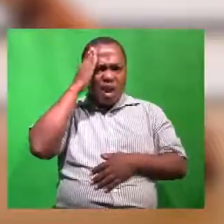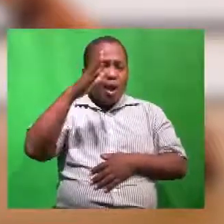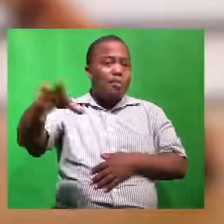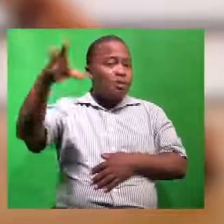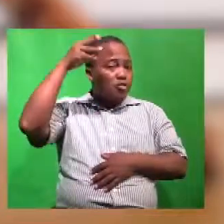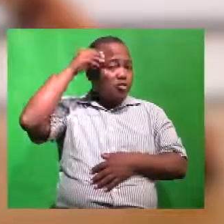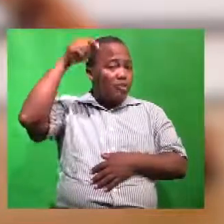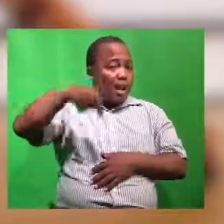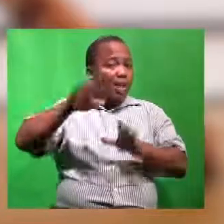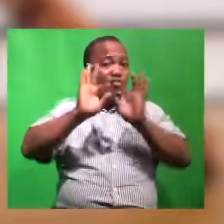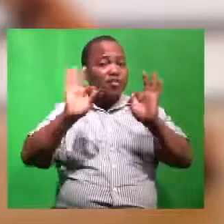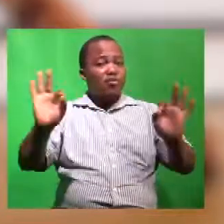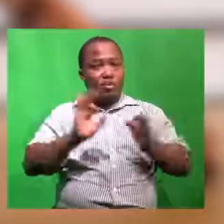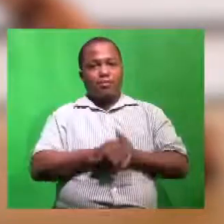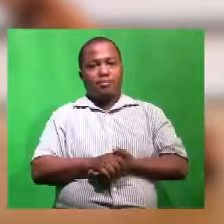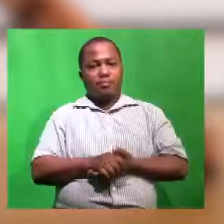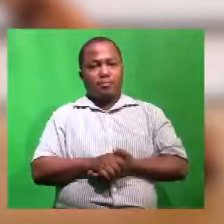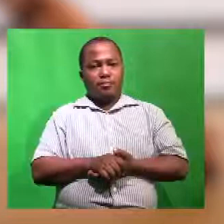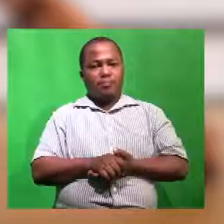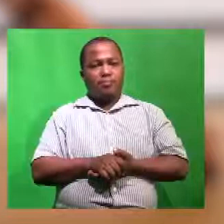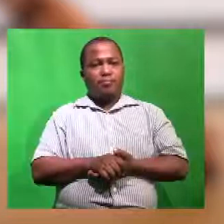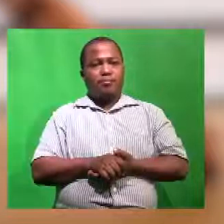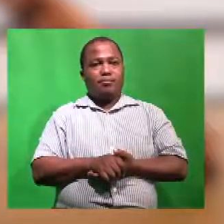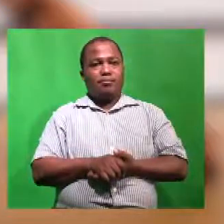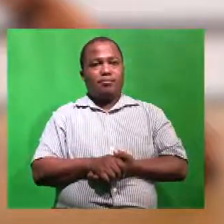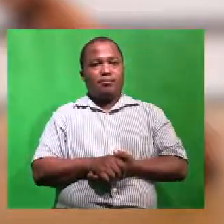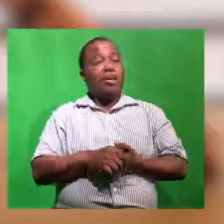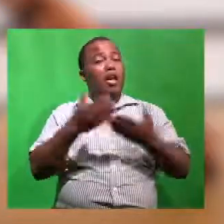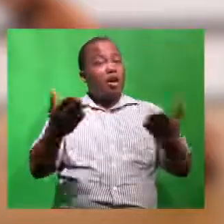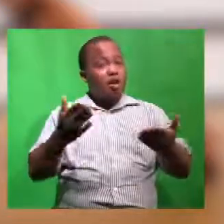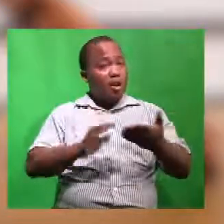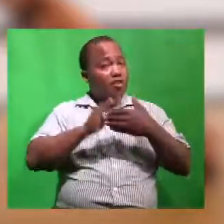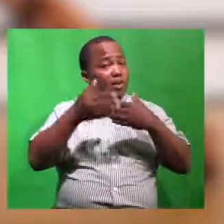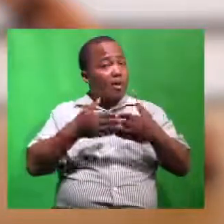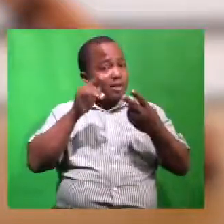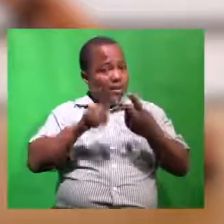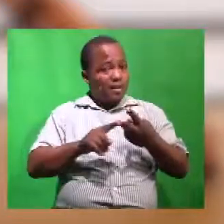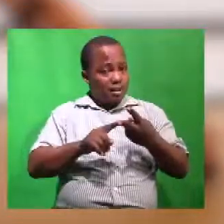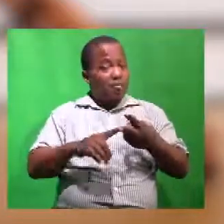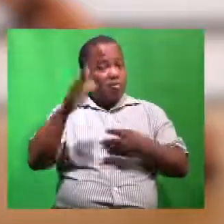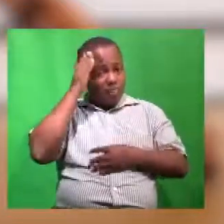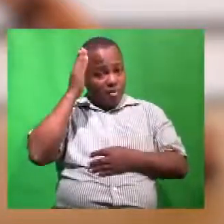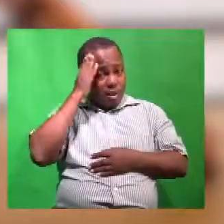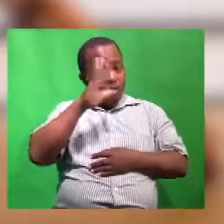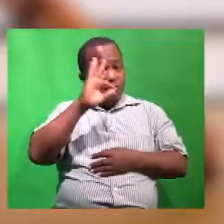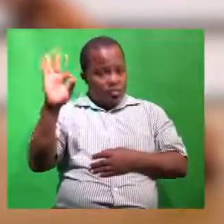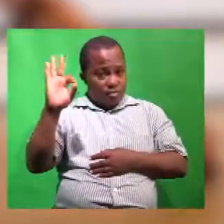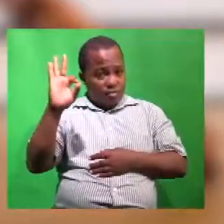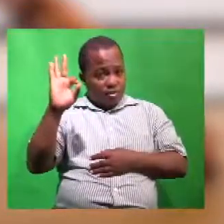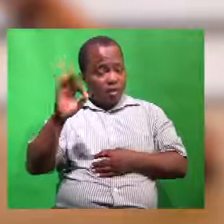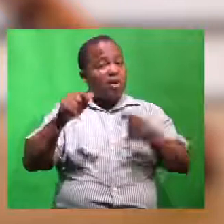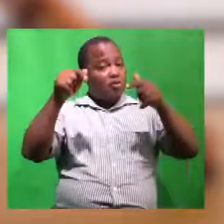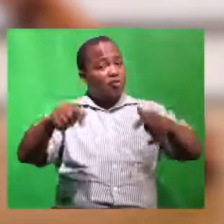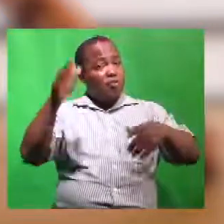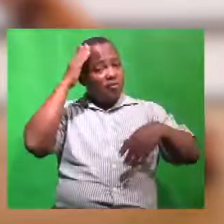the lesson very well. You understood? Or you want to remind again? Yes, you understood. You understood